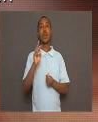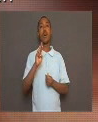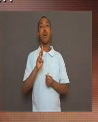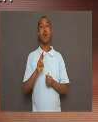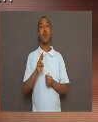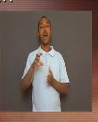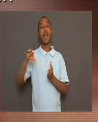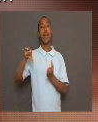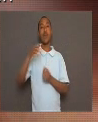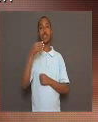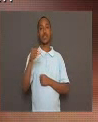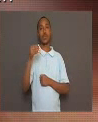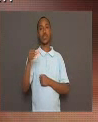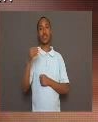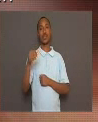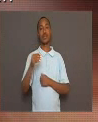in aqueous solution.